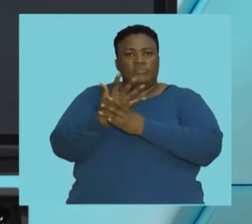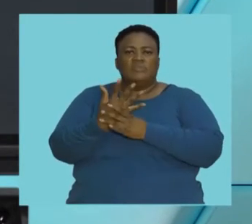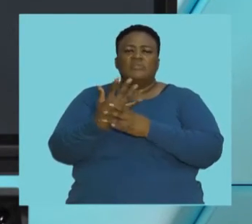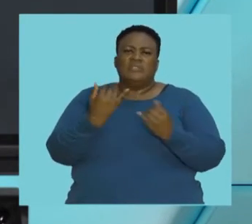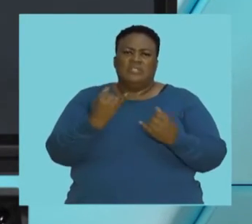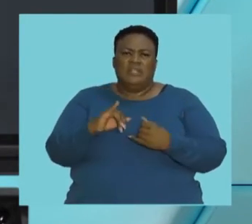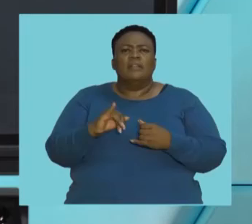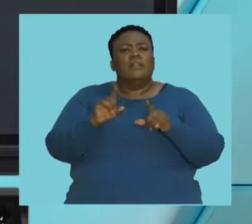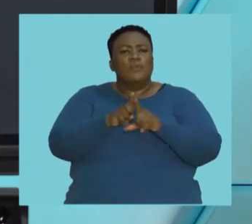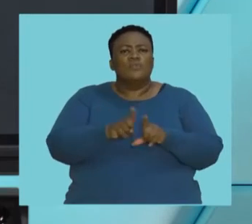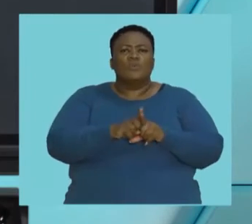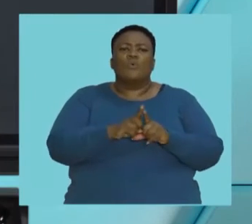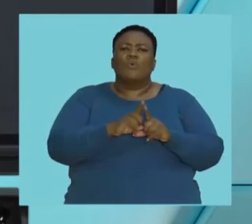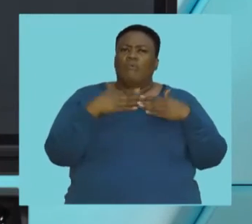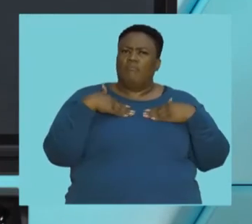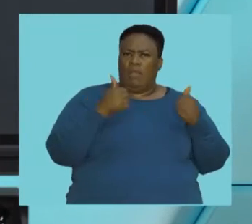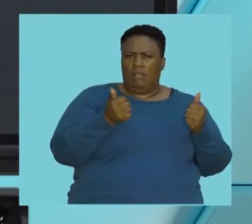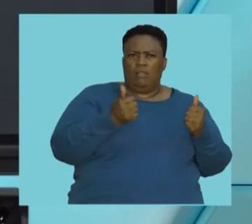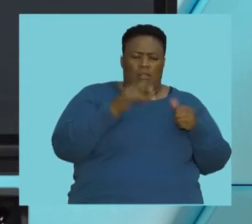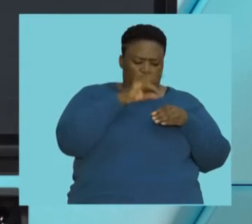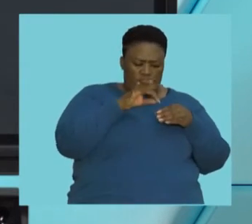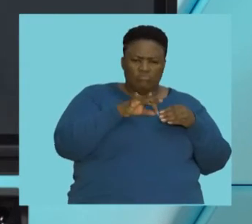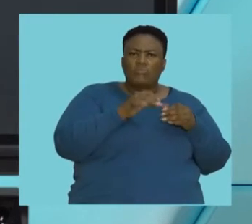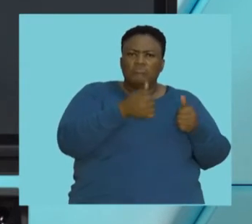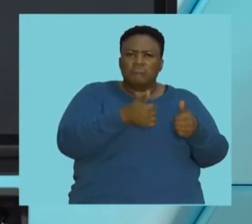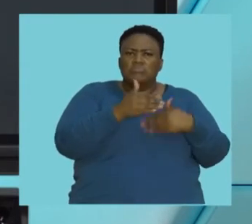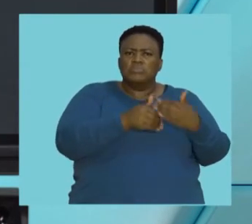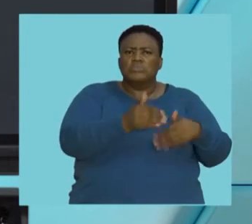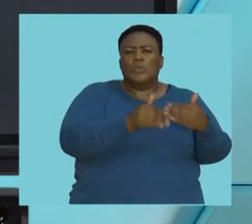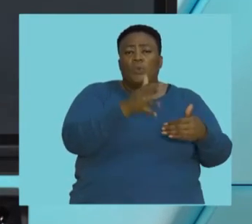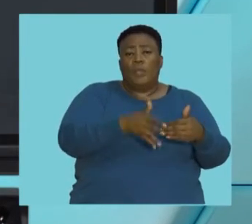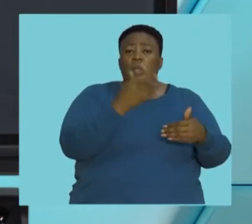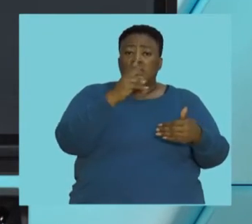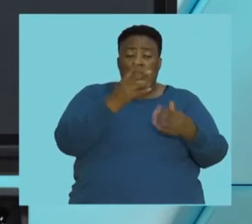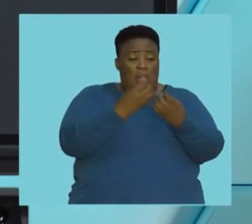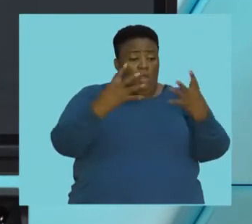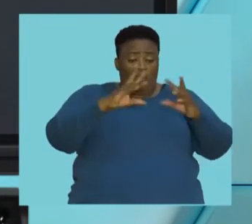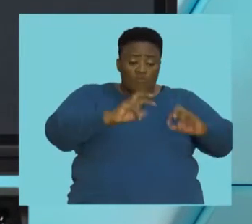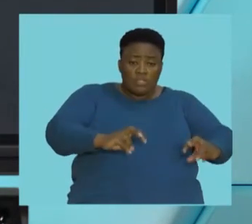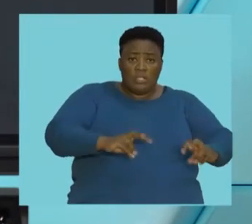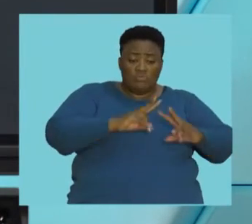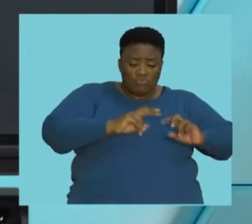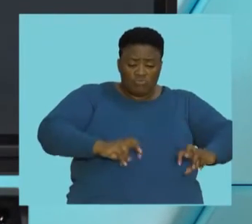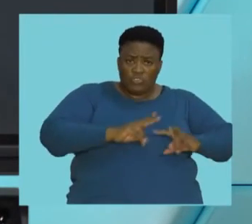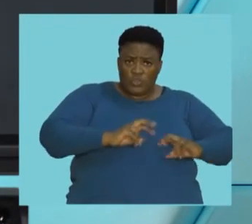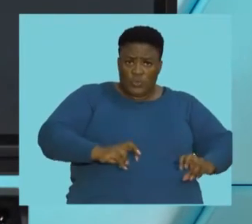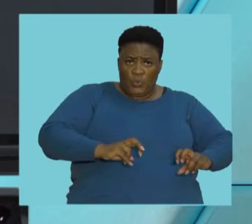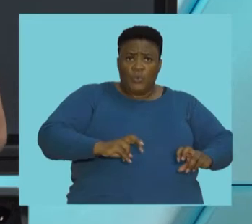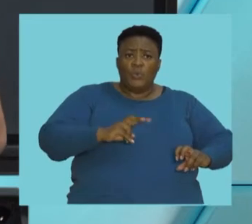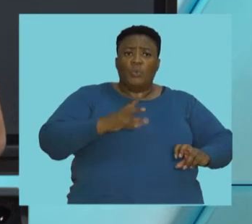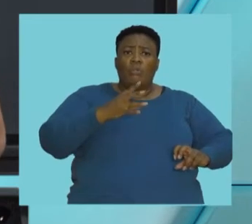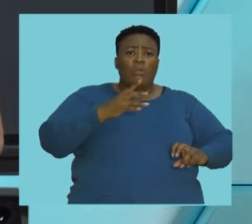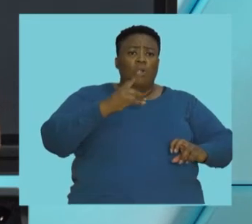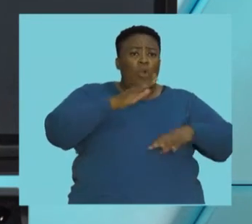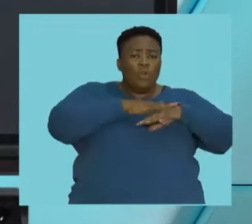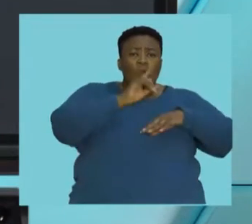the nutritional value of a food crop. And we've seen that a lot of research has gone into producing the food that we